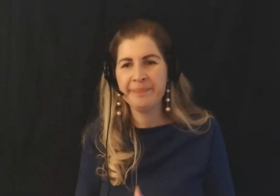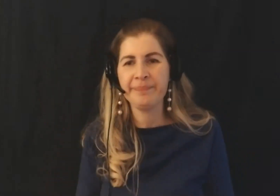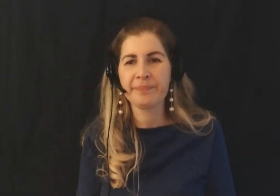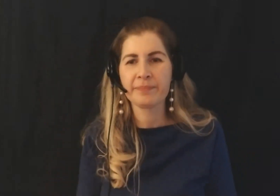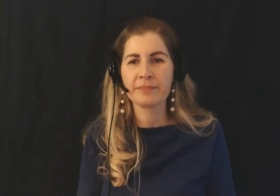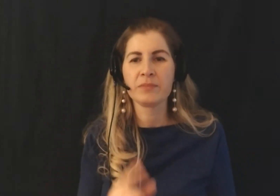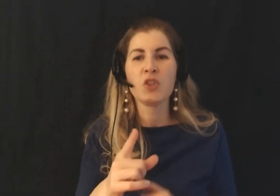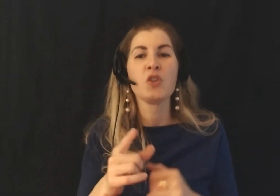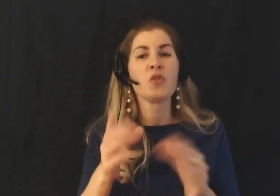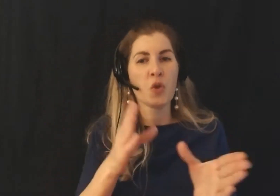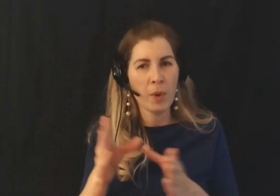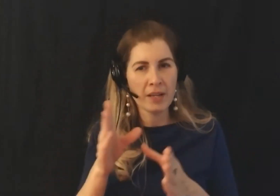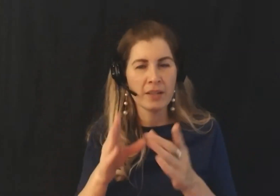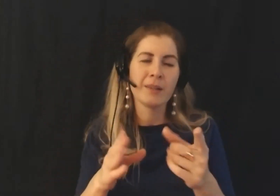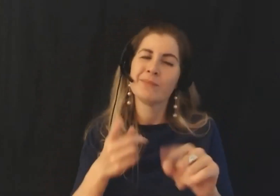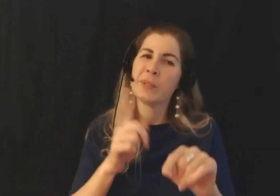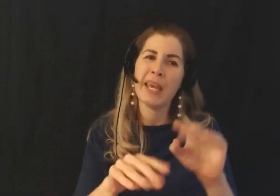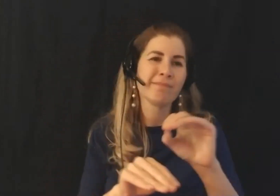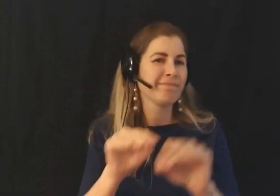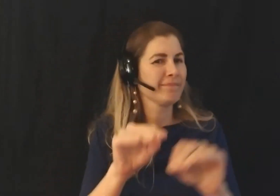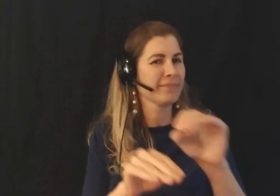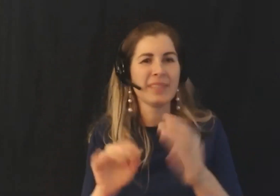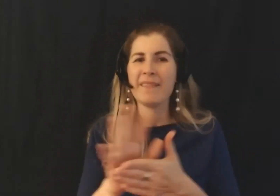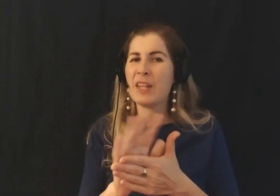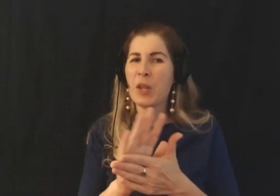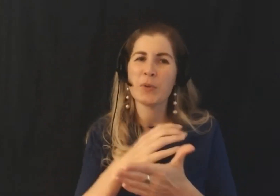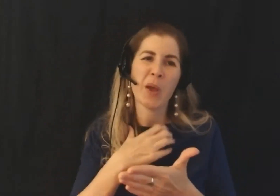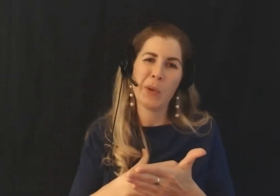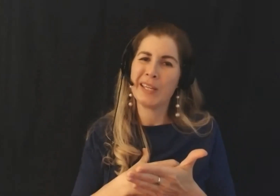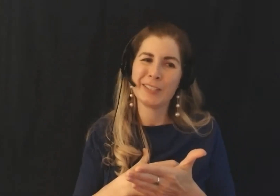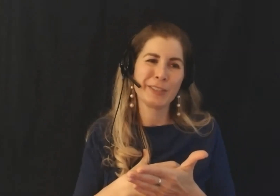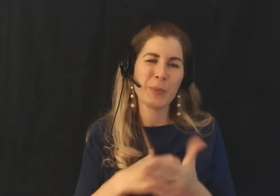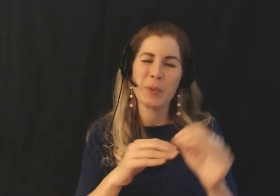Arranging, yeah, we can't arrange people's videos. That's very frustrating as well on Zoom.